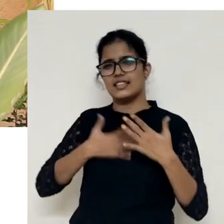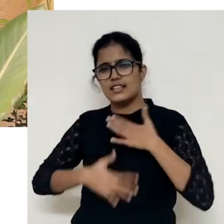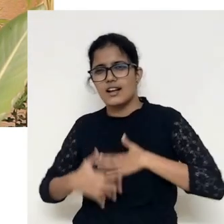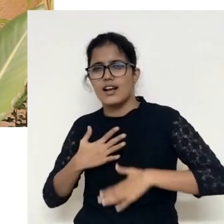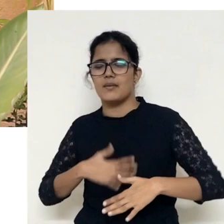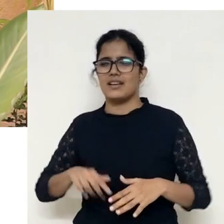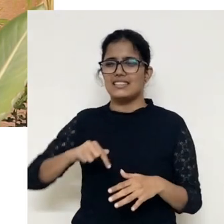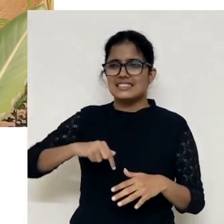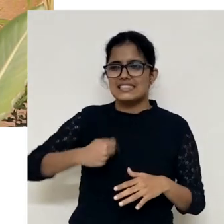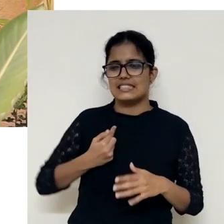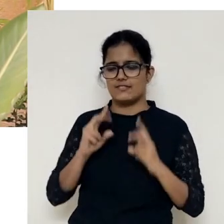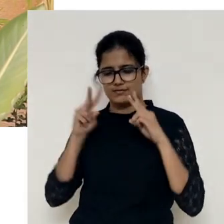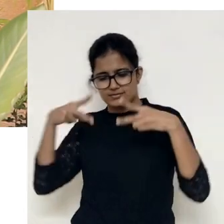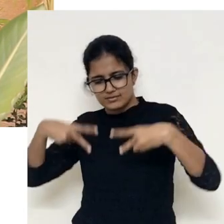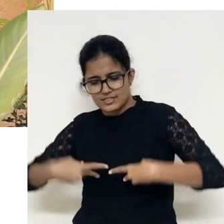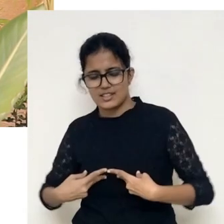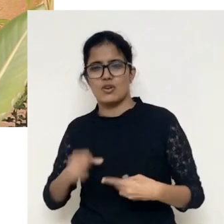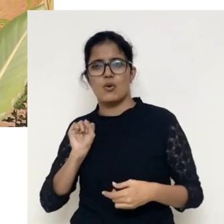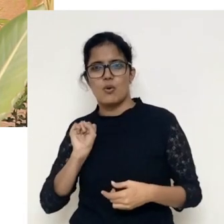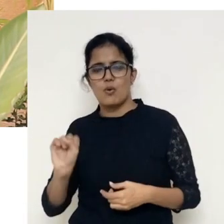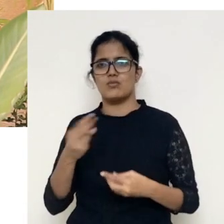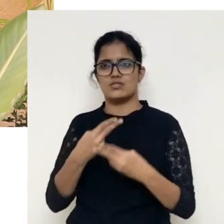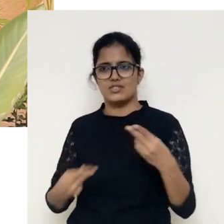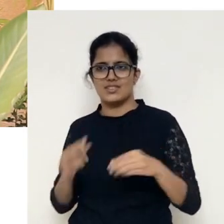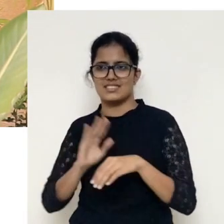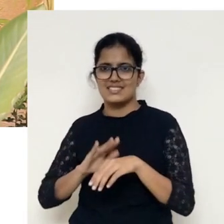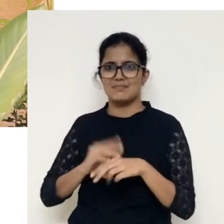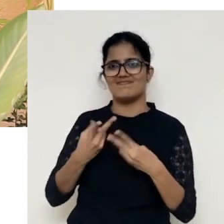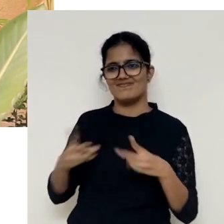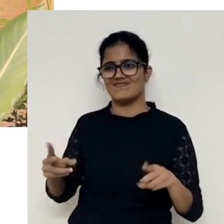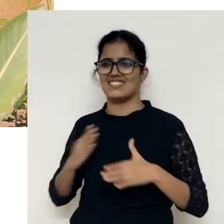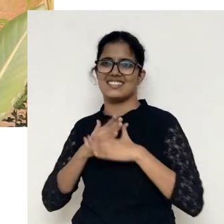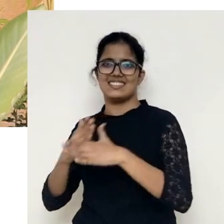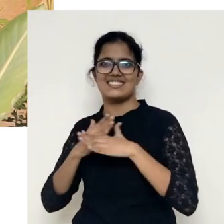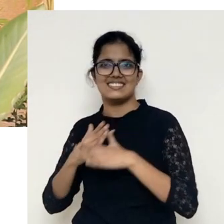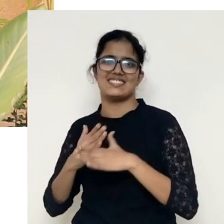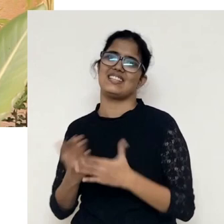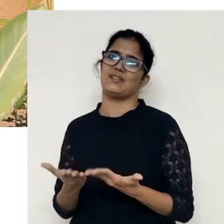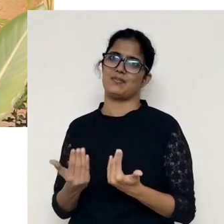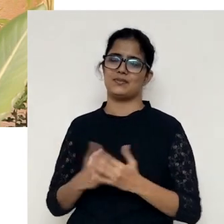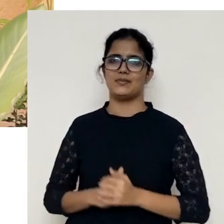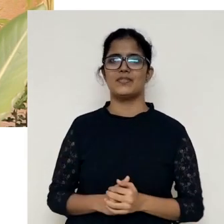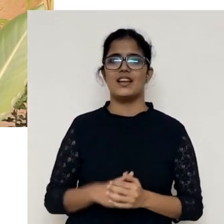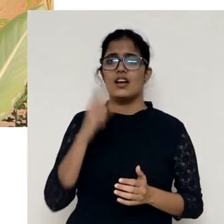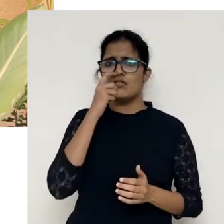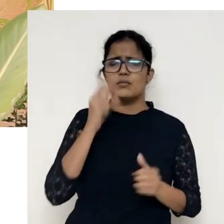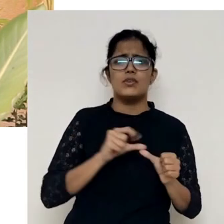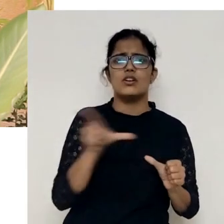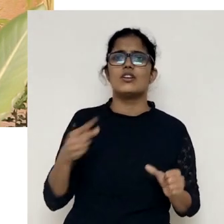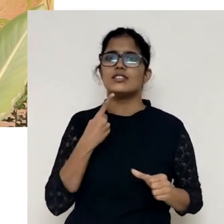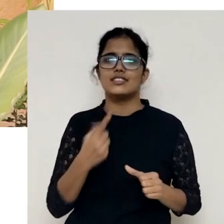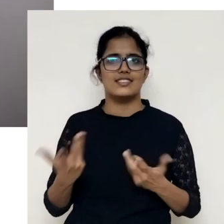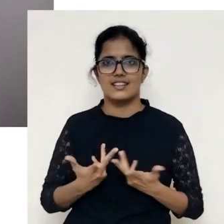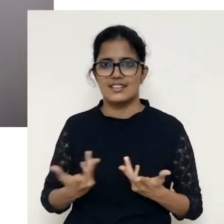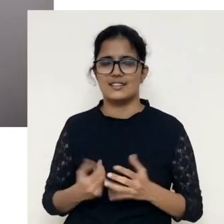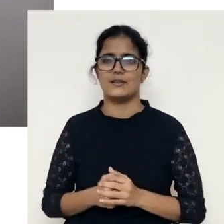to slow down, to reflect, to share their stories. A lot